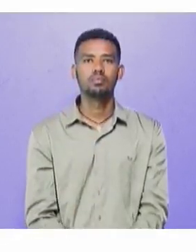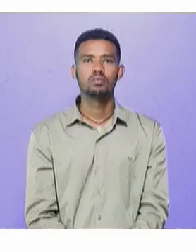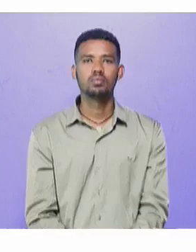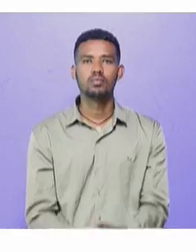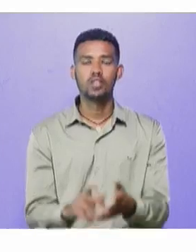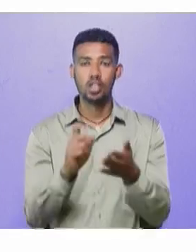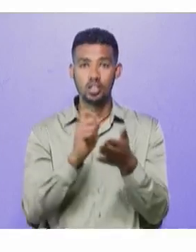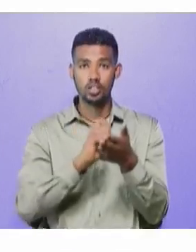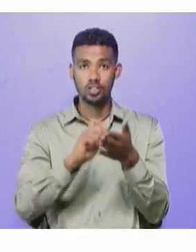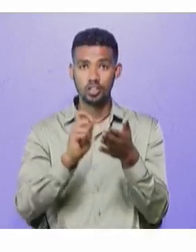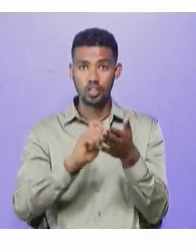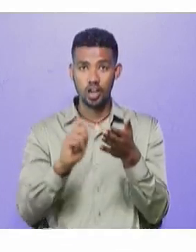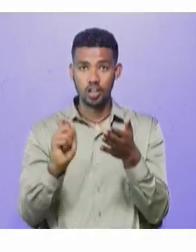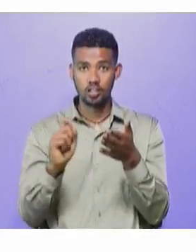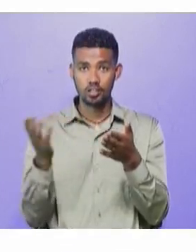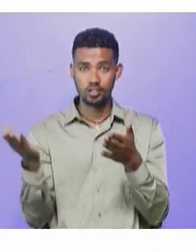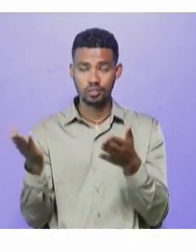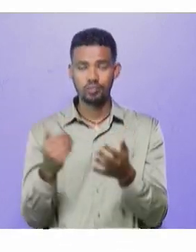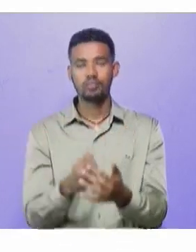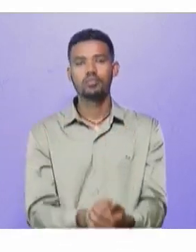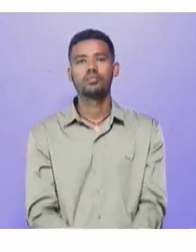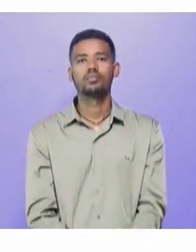Write